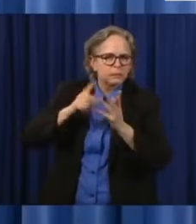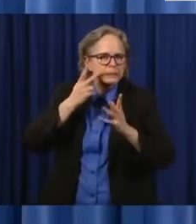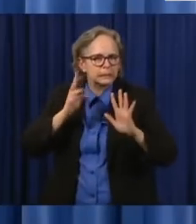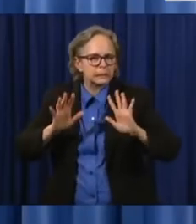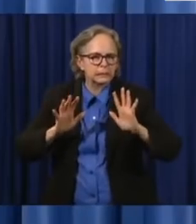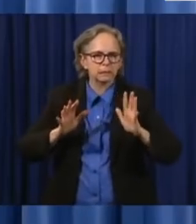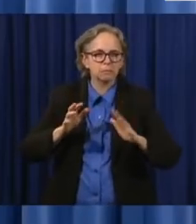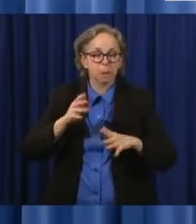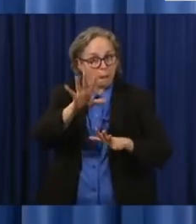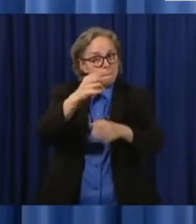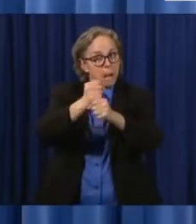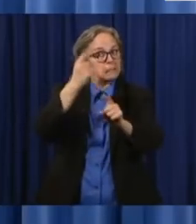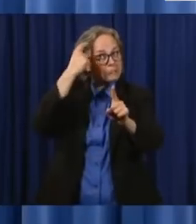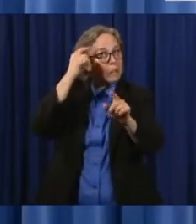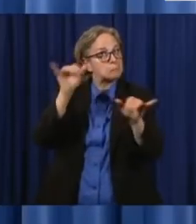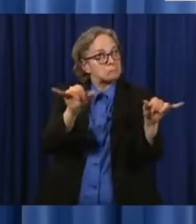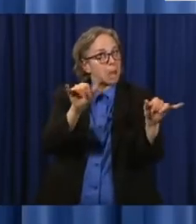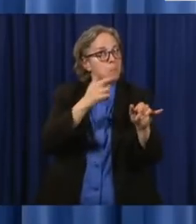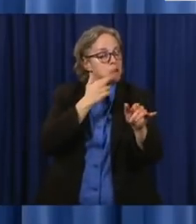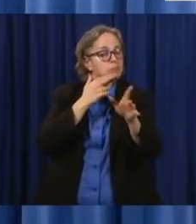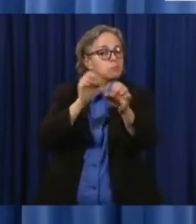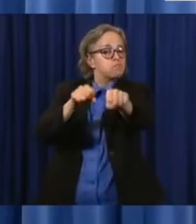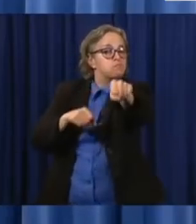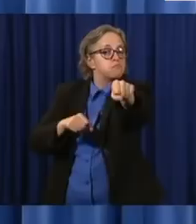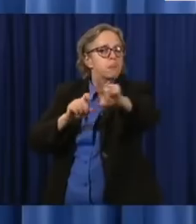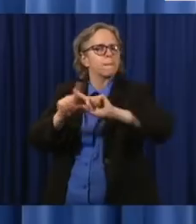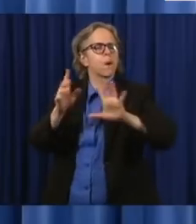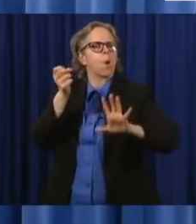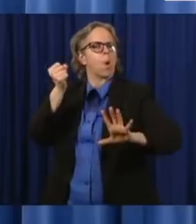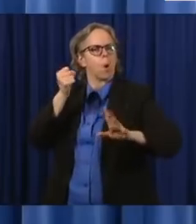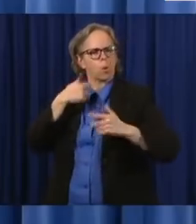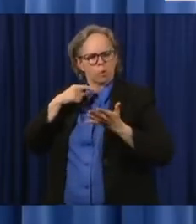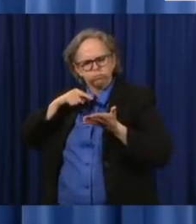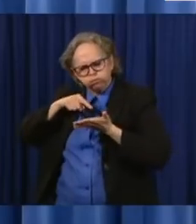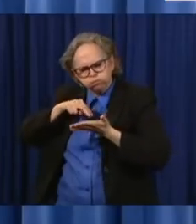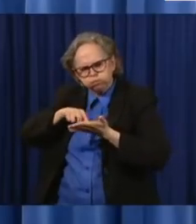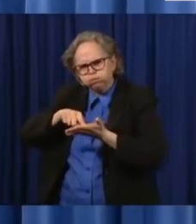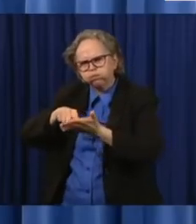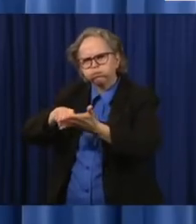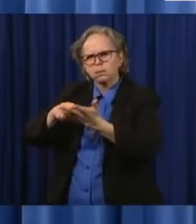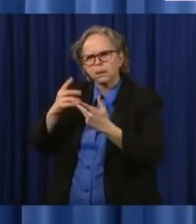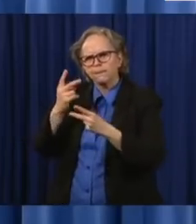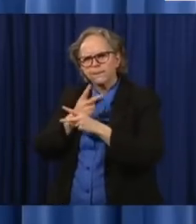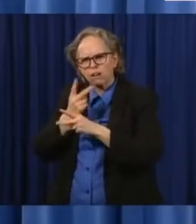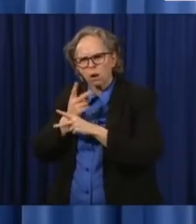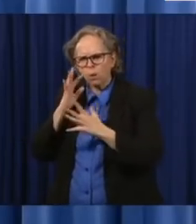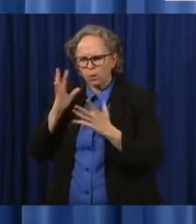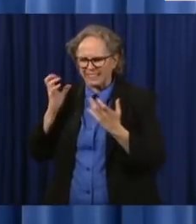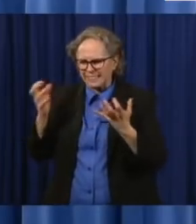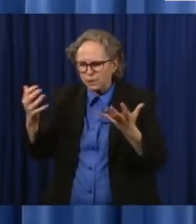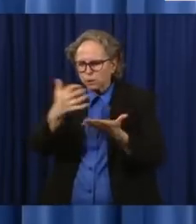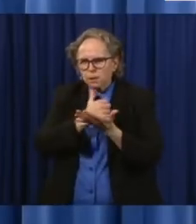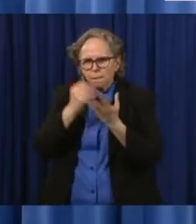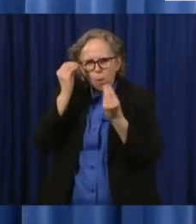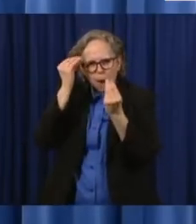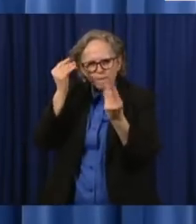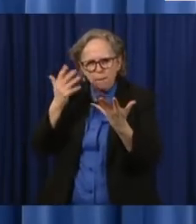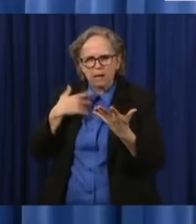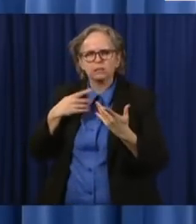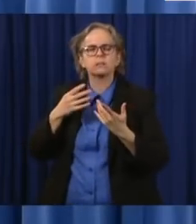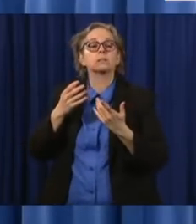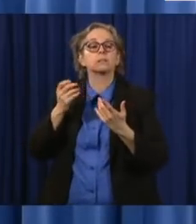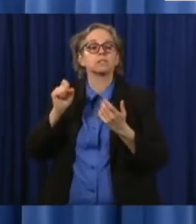sense. We're going to, again, try to work out those details, and we should have something shortly as